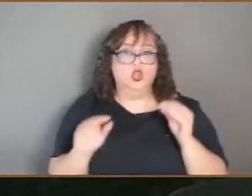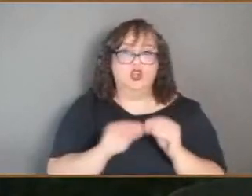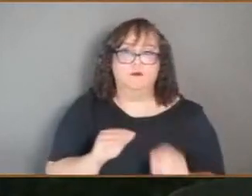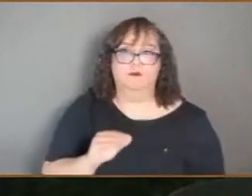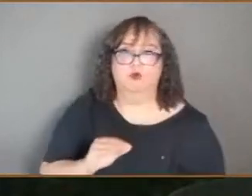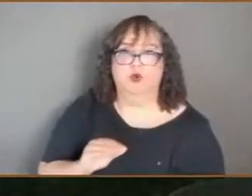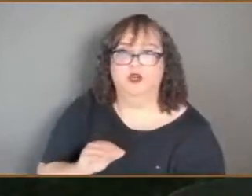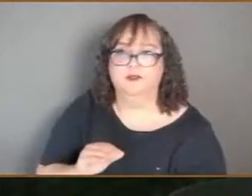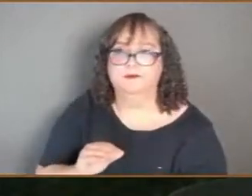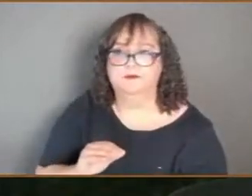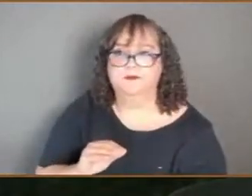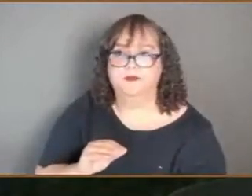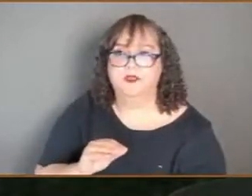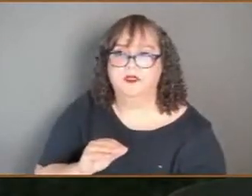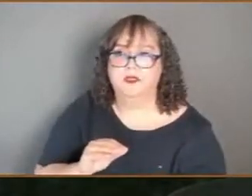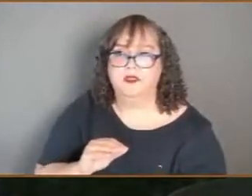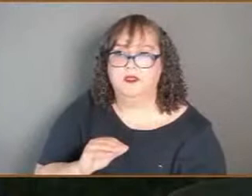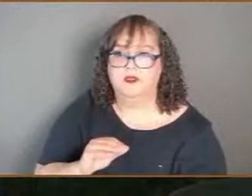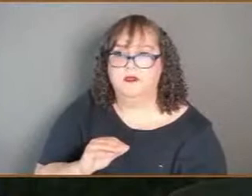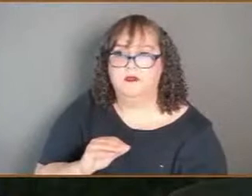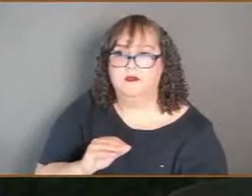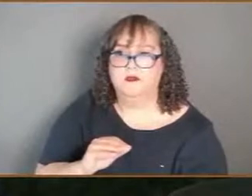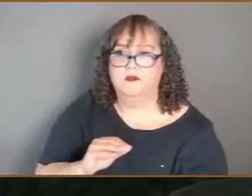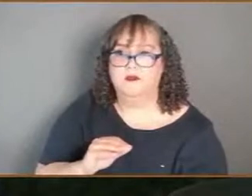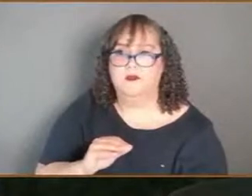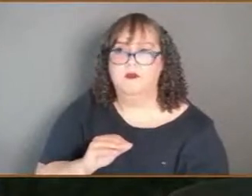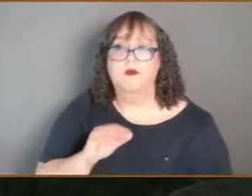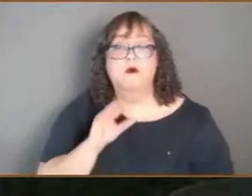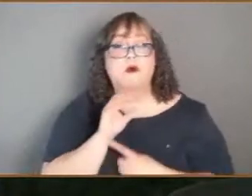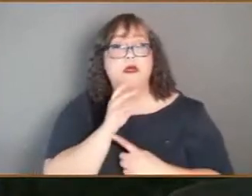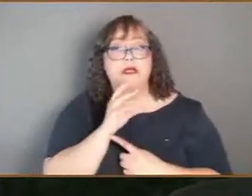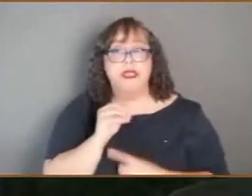nasa.gov/Lucy. And you can also follow Lucy's 12-year mission